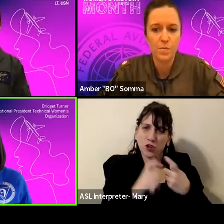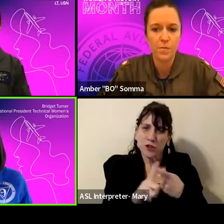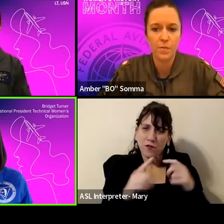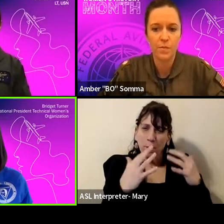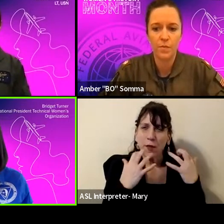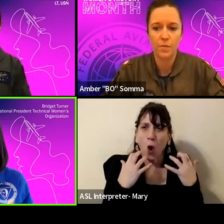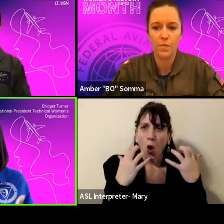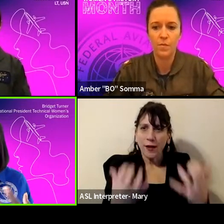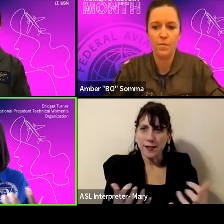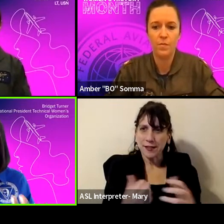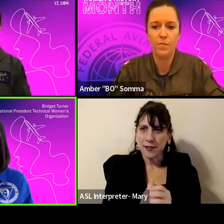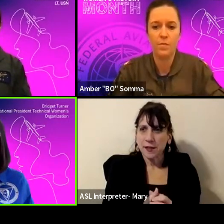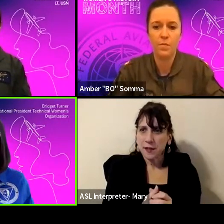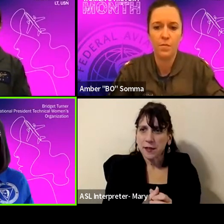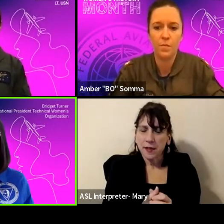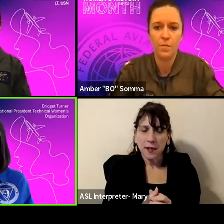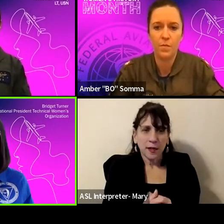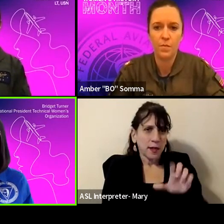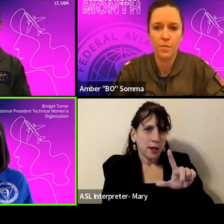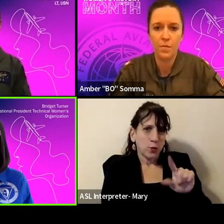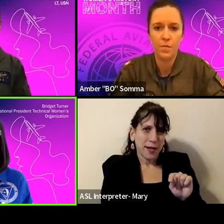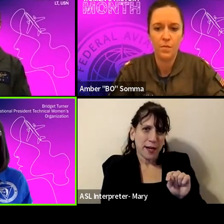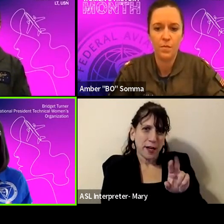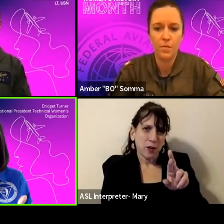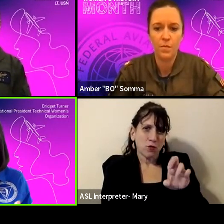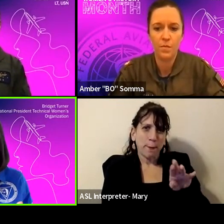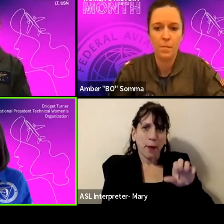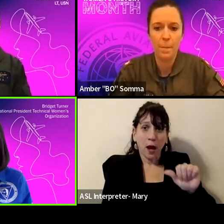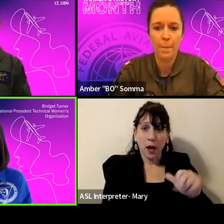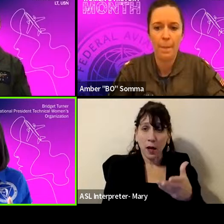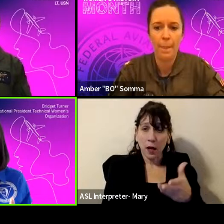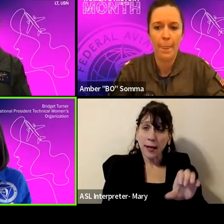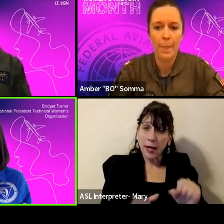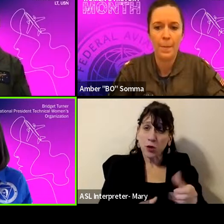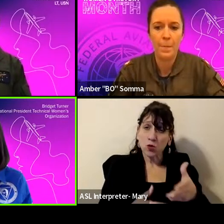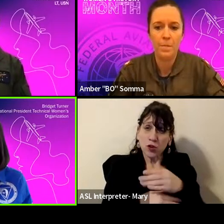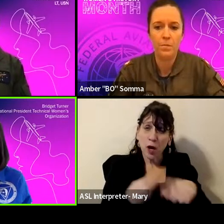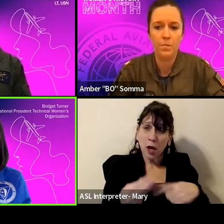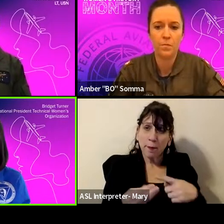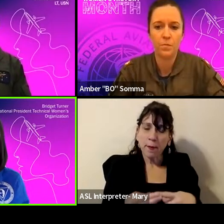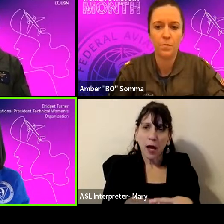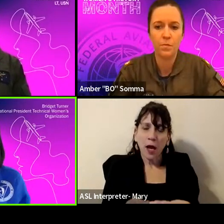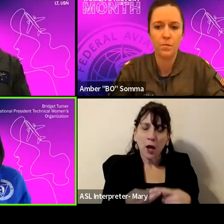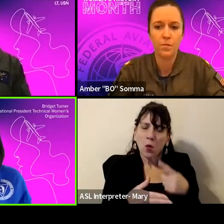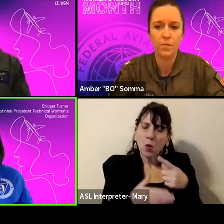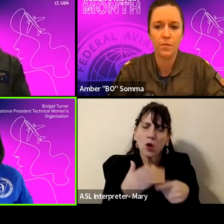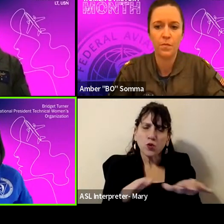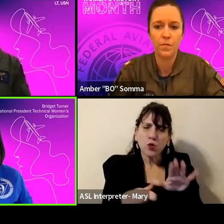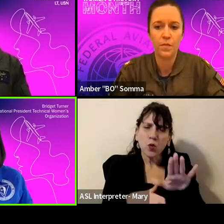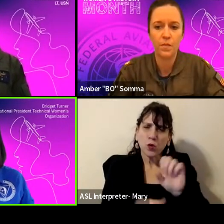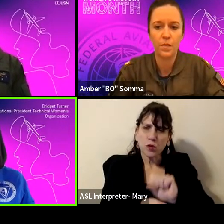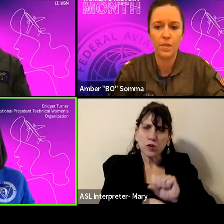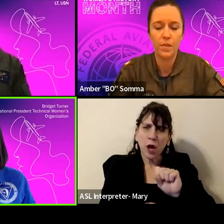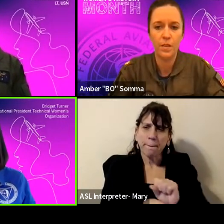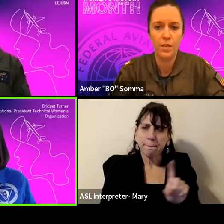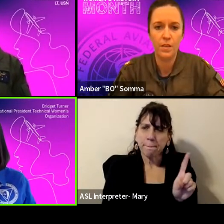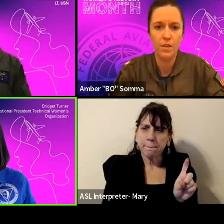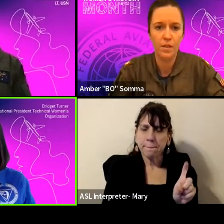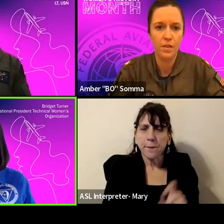audience, Lieutenant Rebecca, can you share a little bit more about what you do on your job?